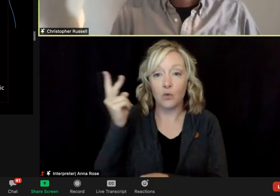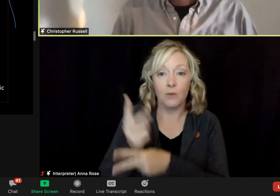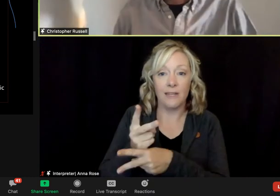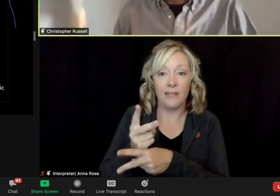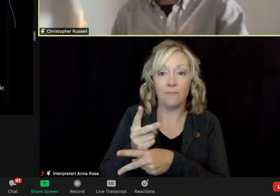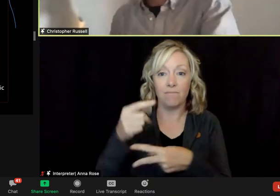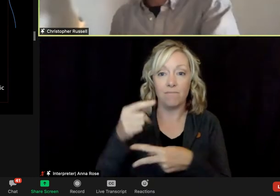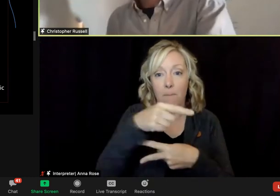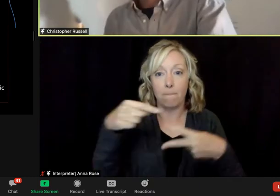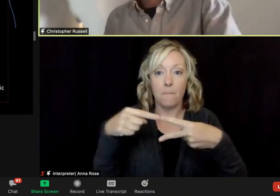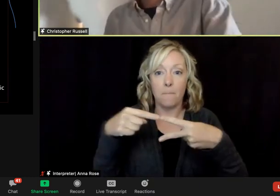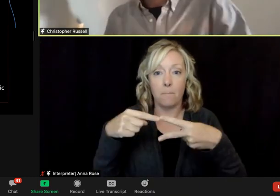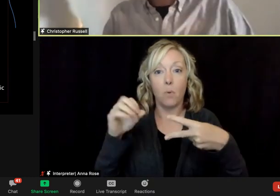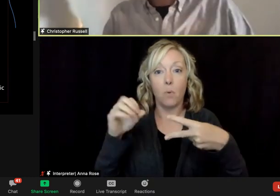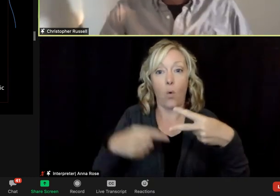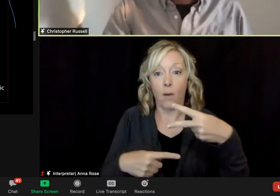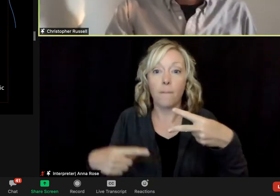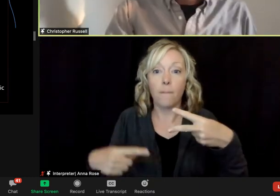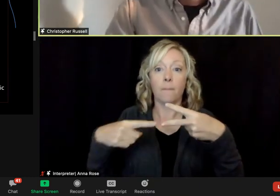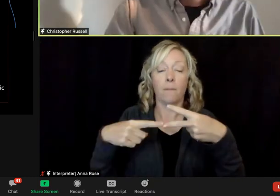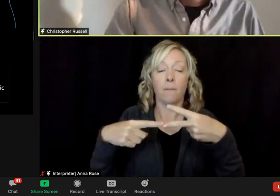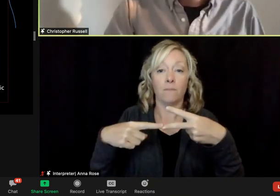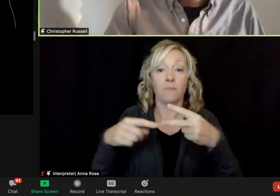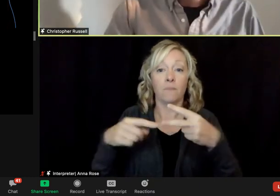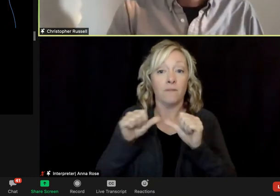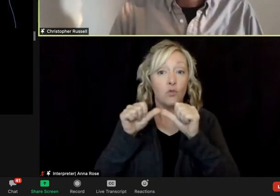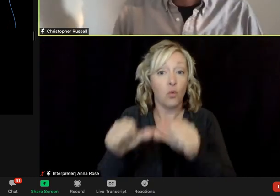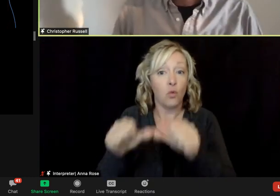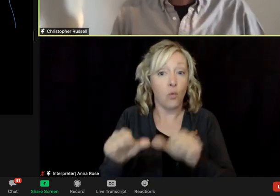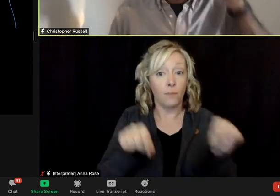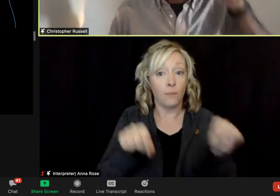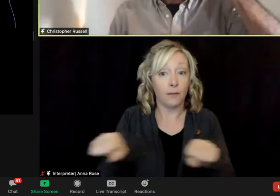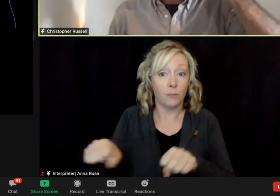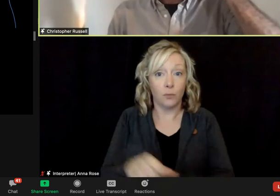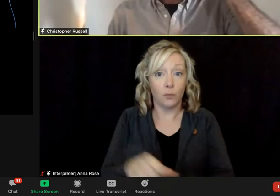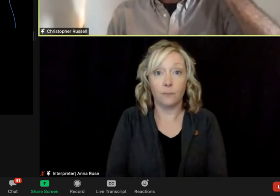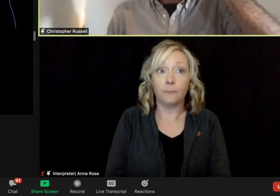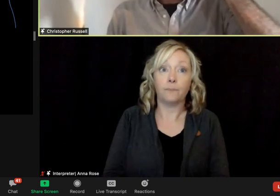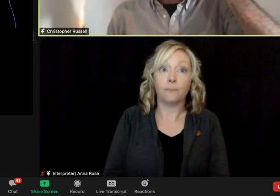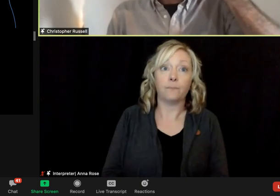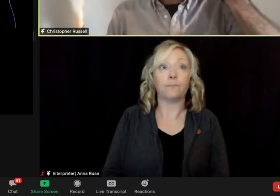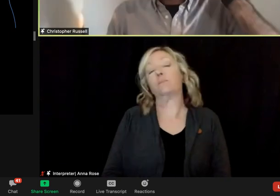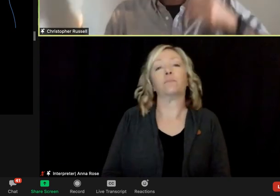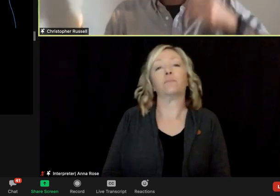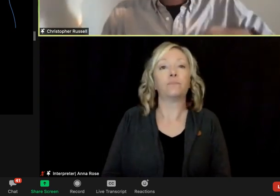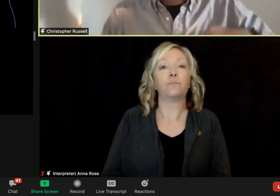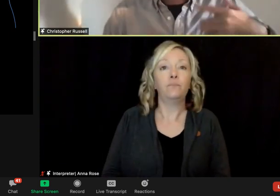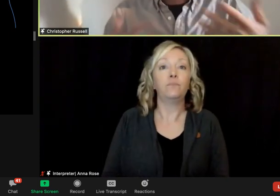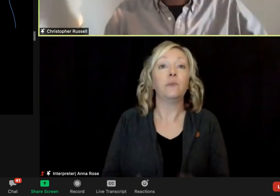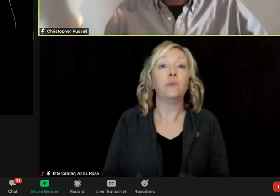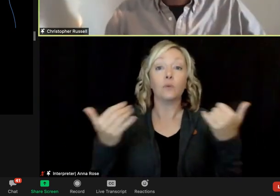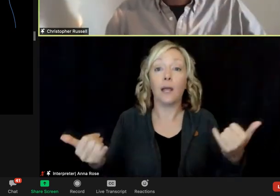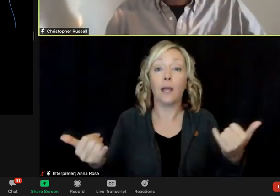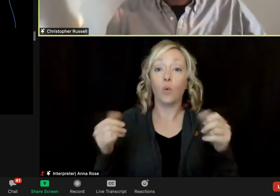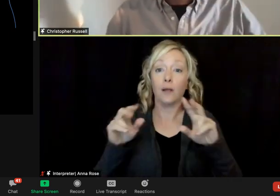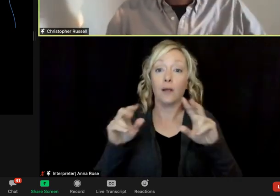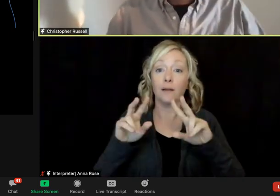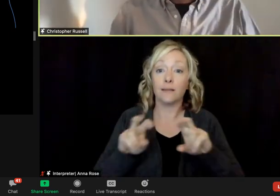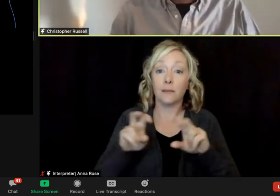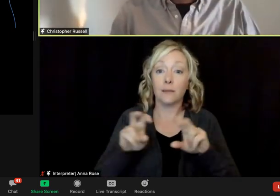that preferred state for as long as possible throughout the day. So the purpose of assessment is to generate